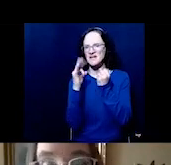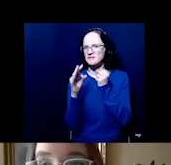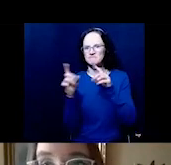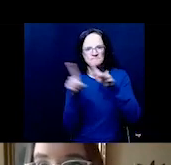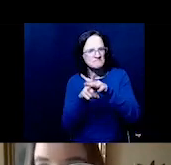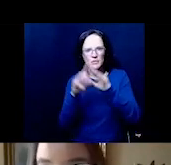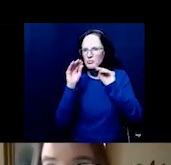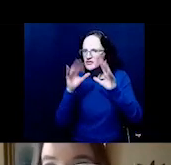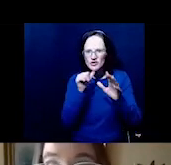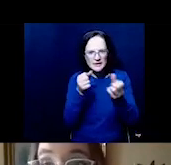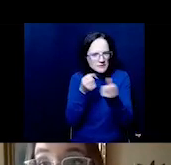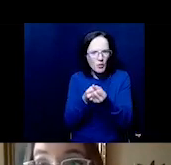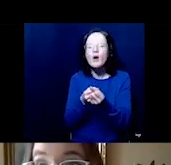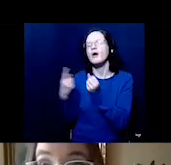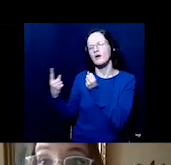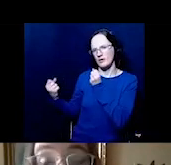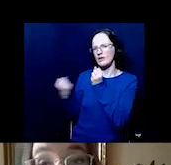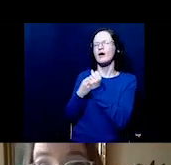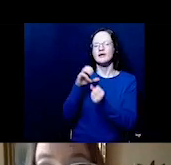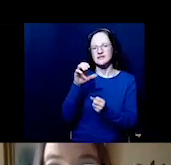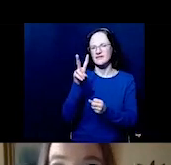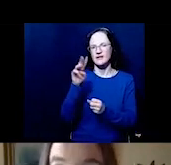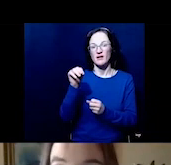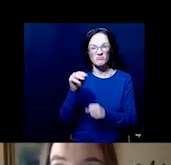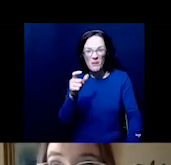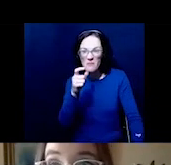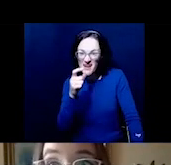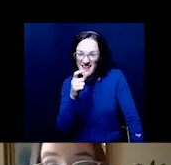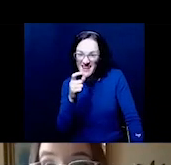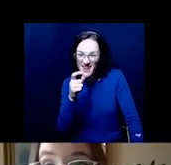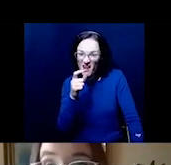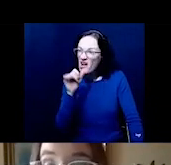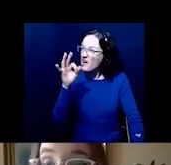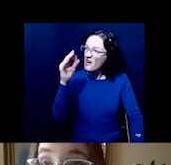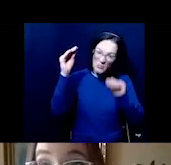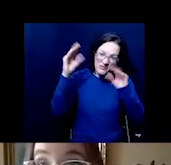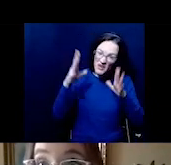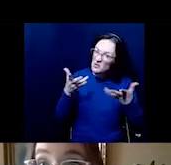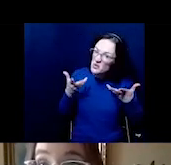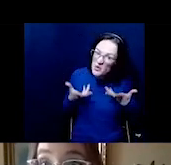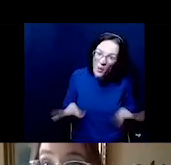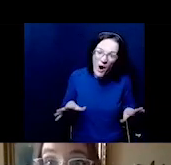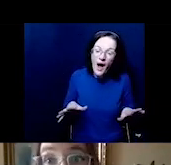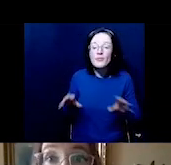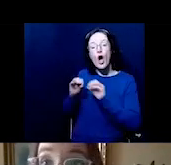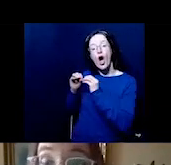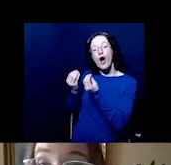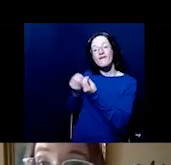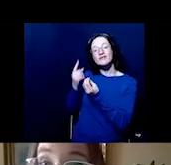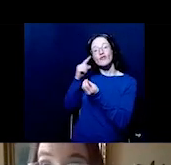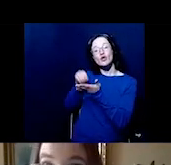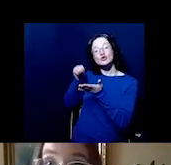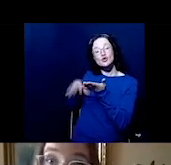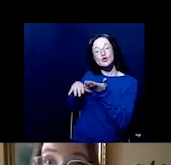while McGill, it's the professor. Like, if the professor doesn't want to, the Office for Students with Disabilities can't necessarily